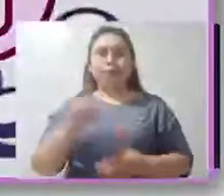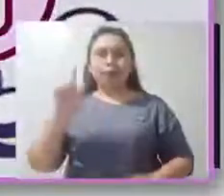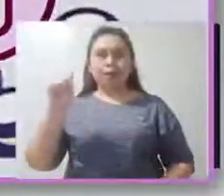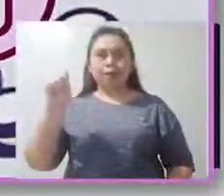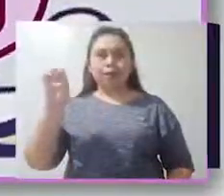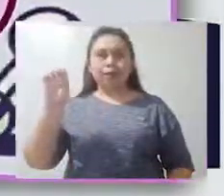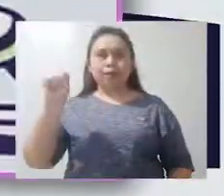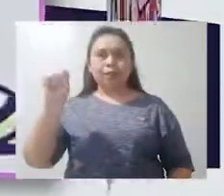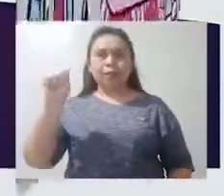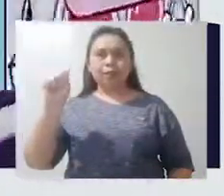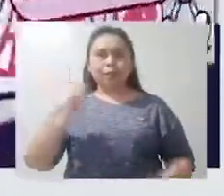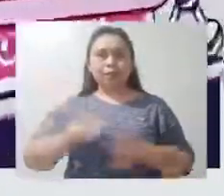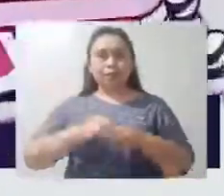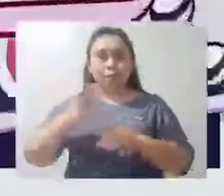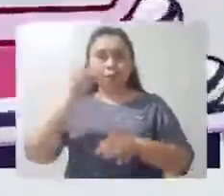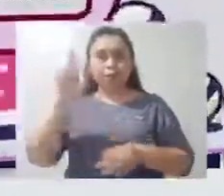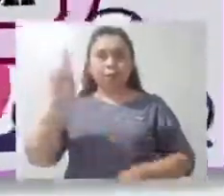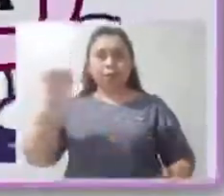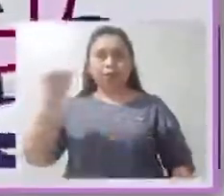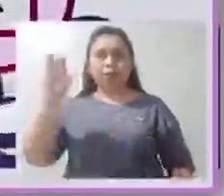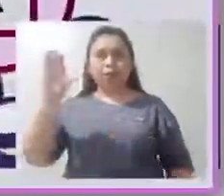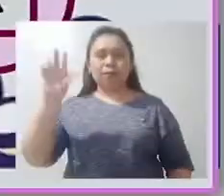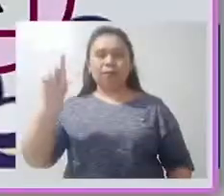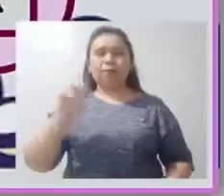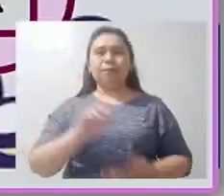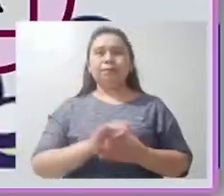test tube rock,